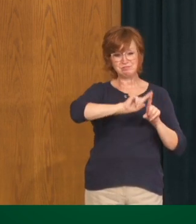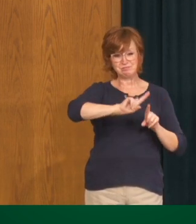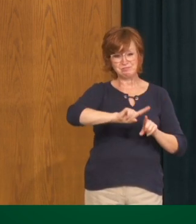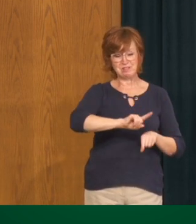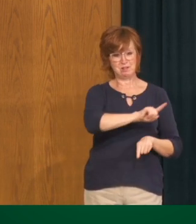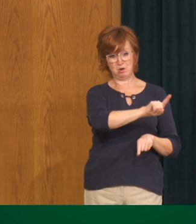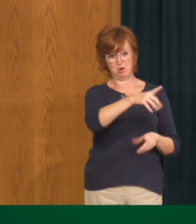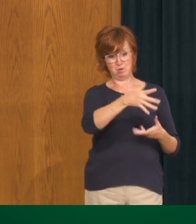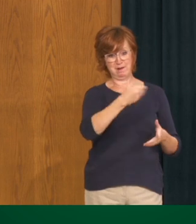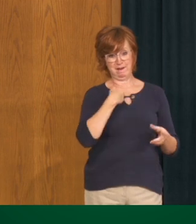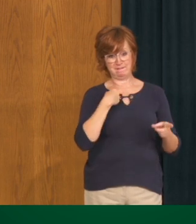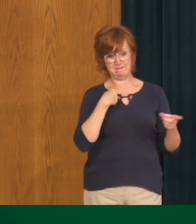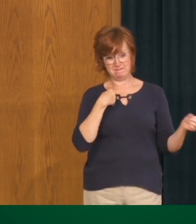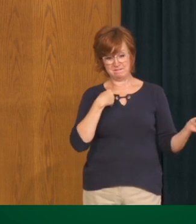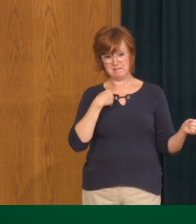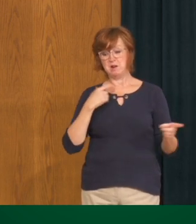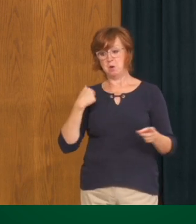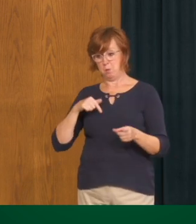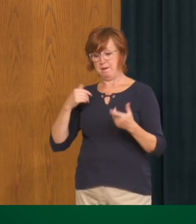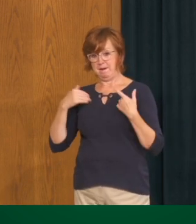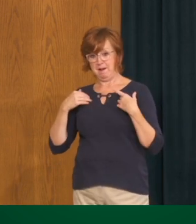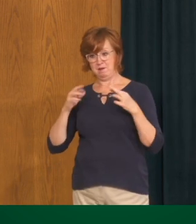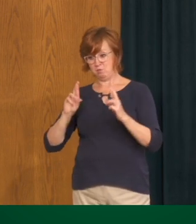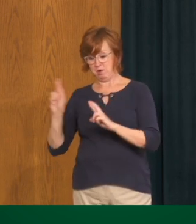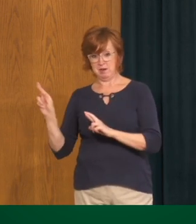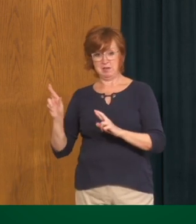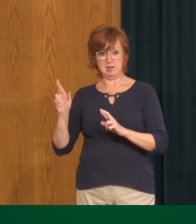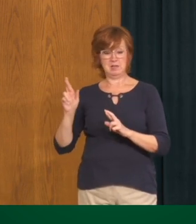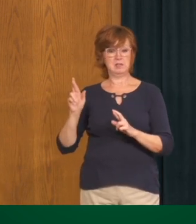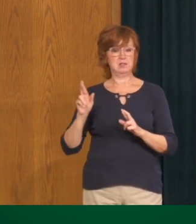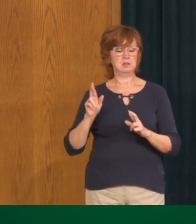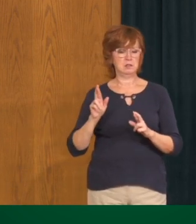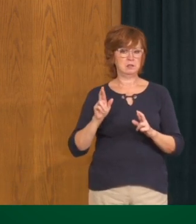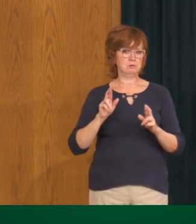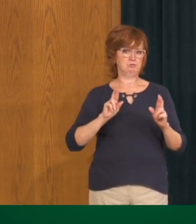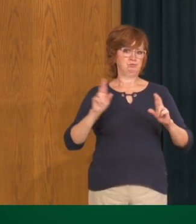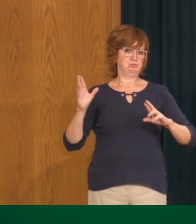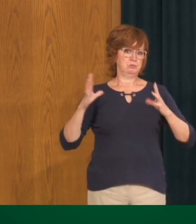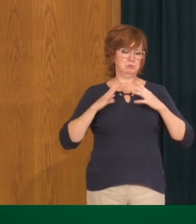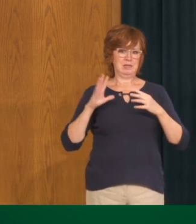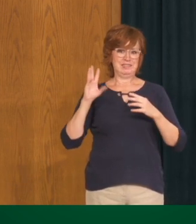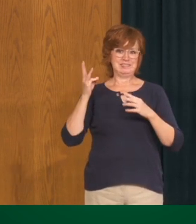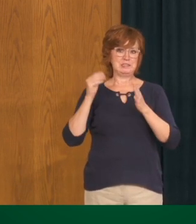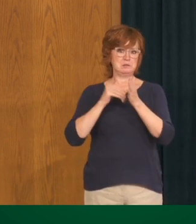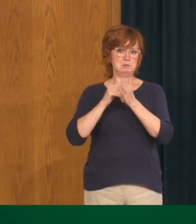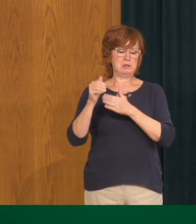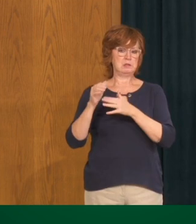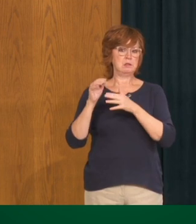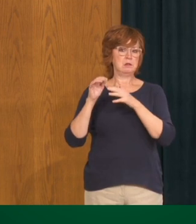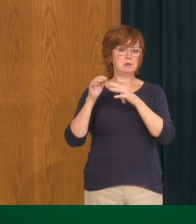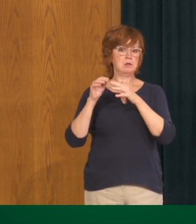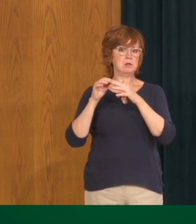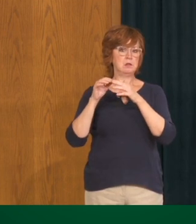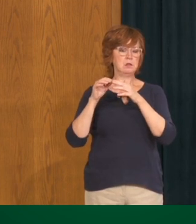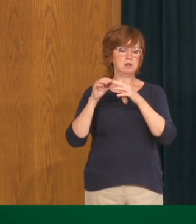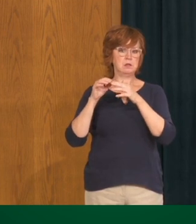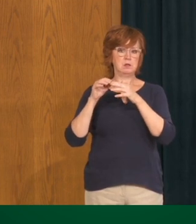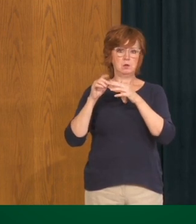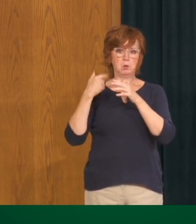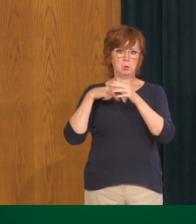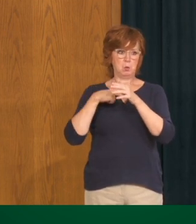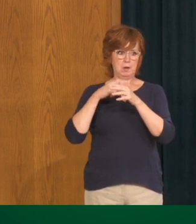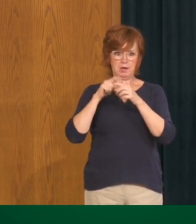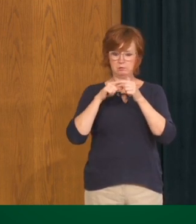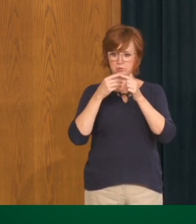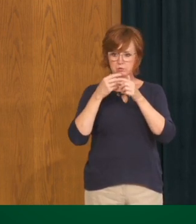and so we know they've been doing that, but we wanted to make sure that we had a supply on hand, so we'll have the 6 million on hand, and we're going to continue to